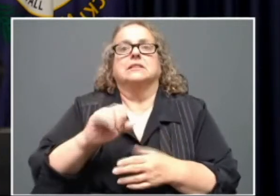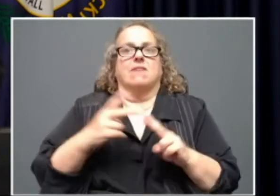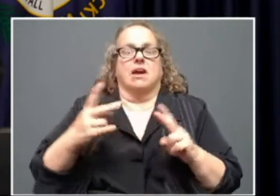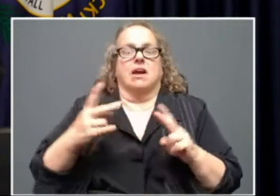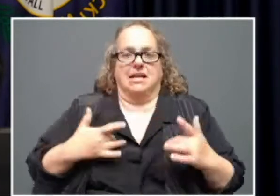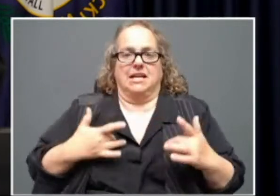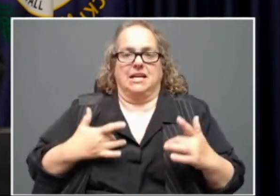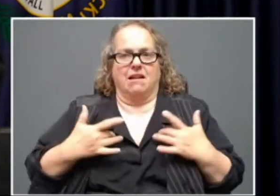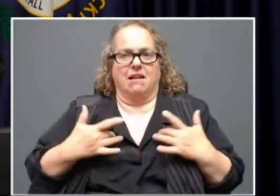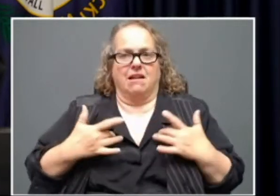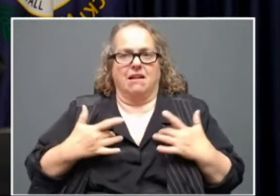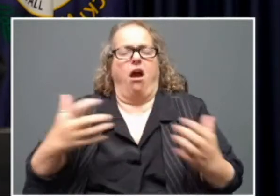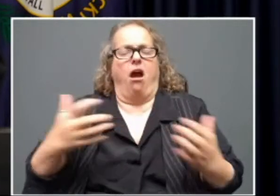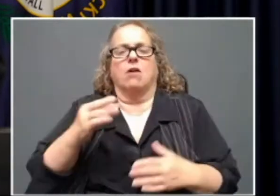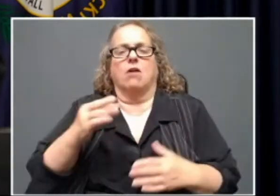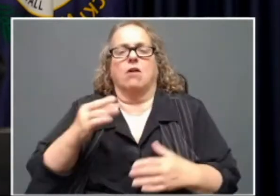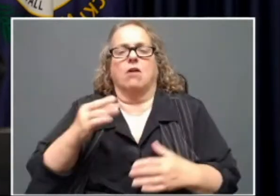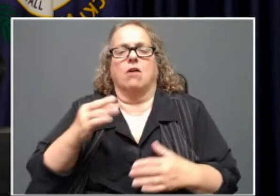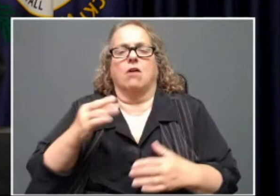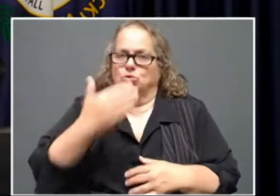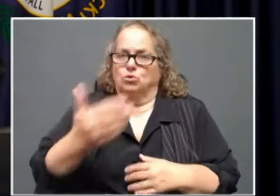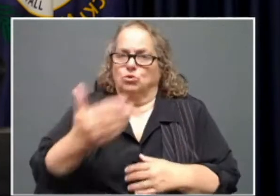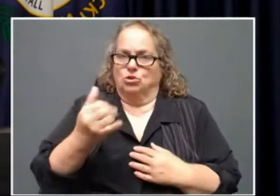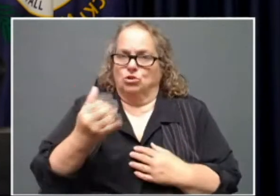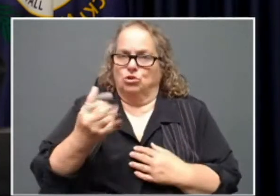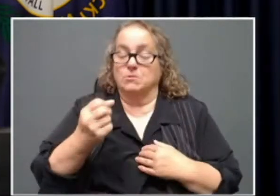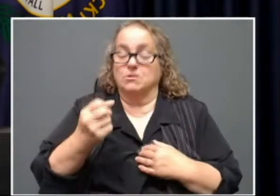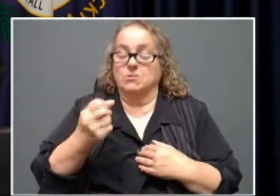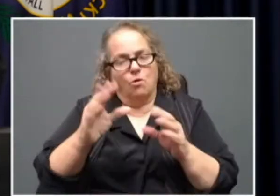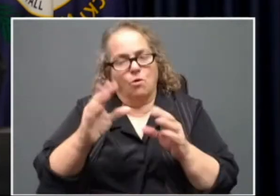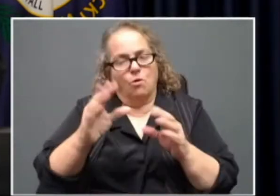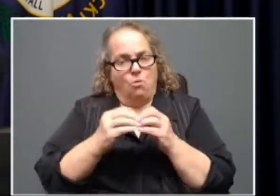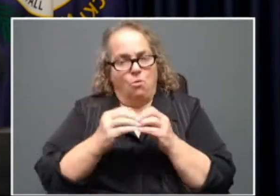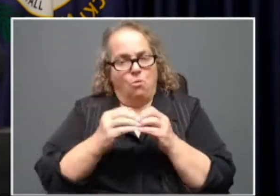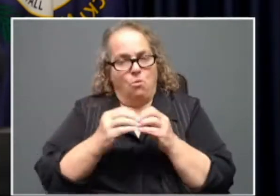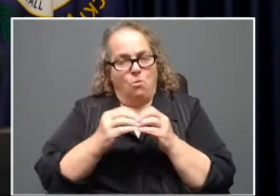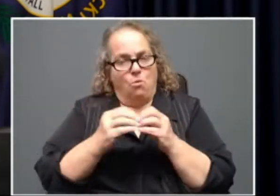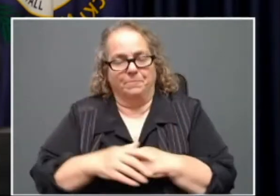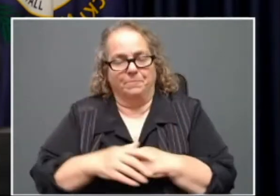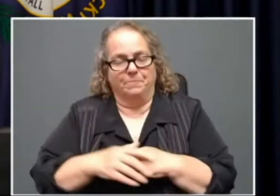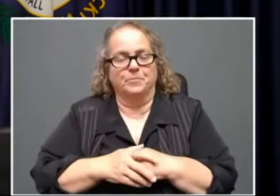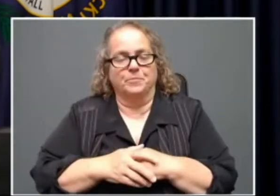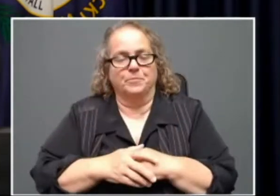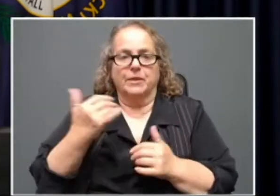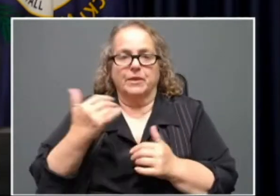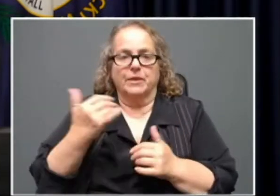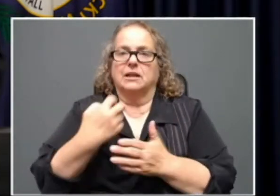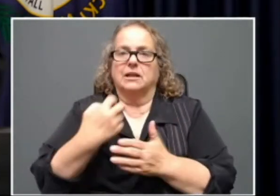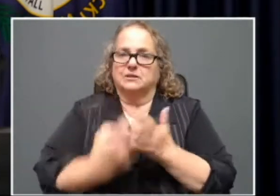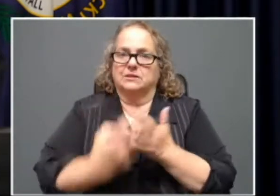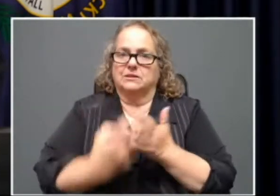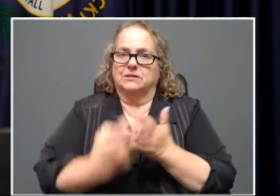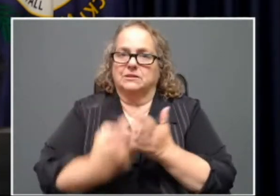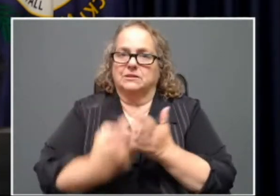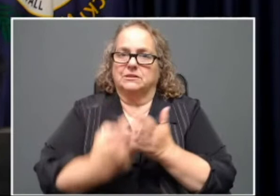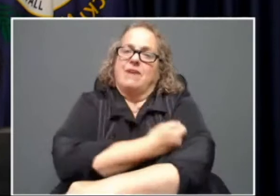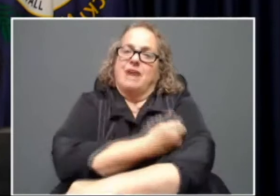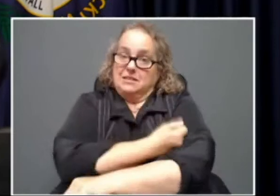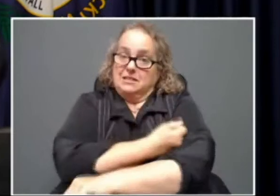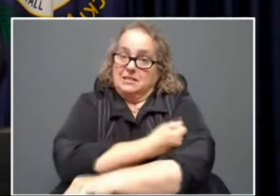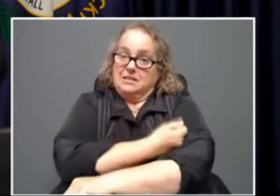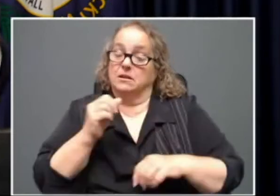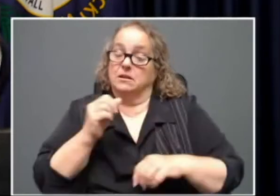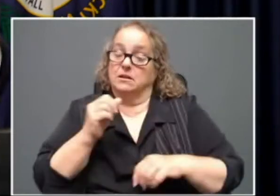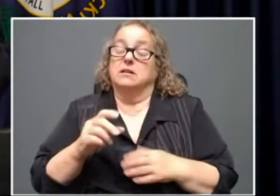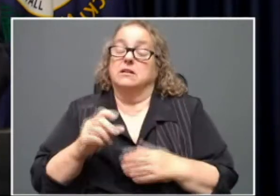good jobs. So more to come. All right, let's get into vaccines. So one